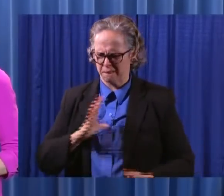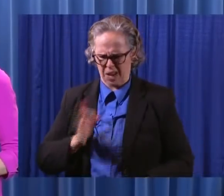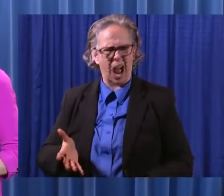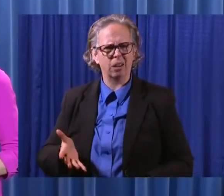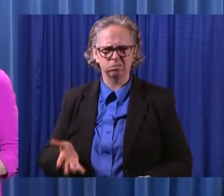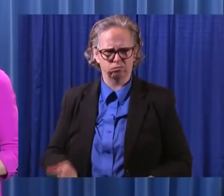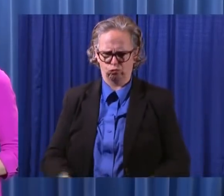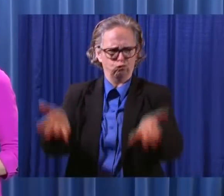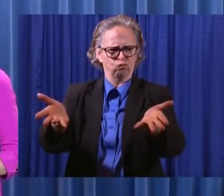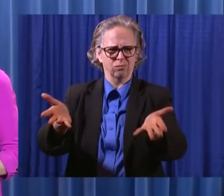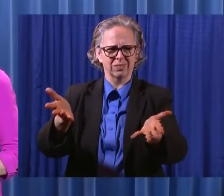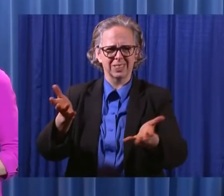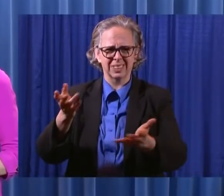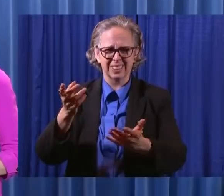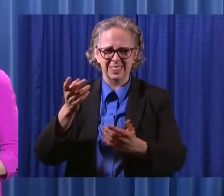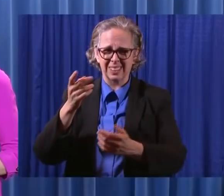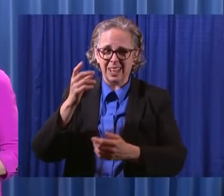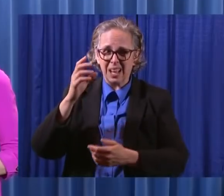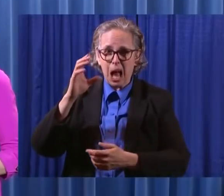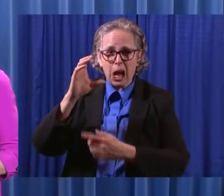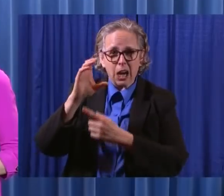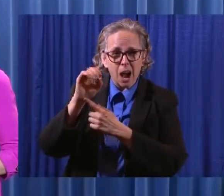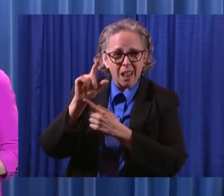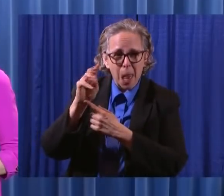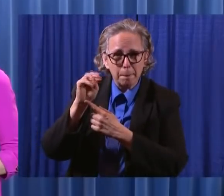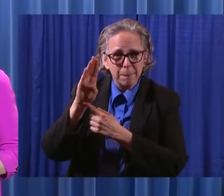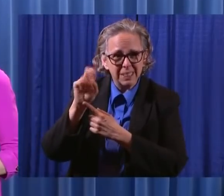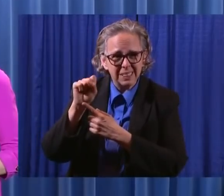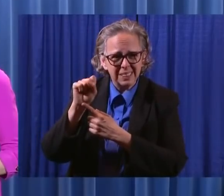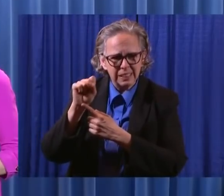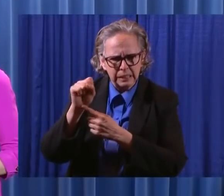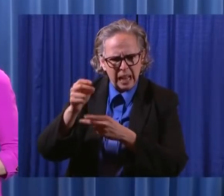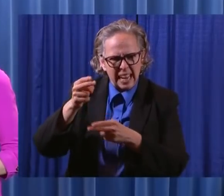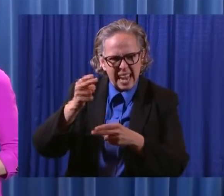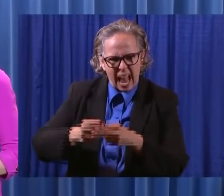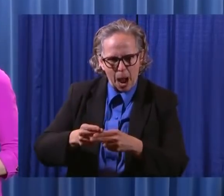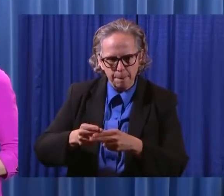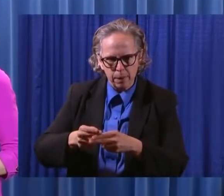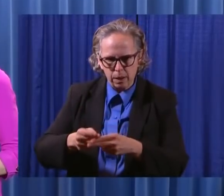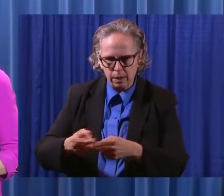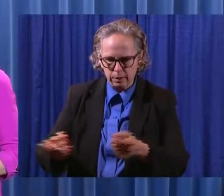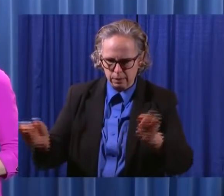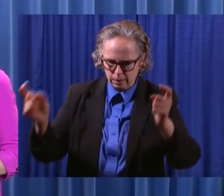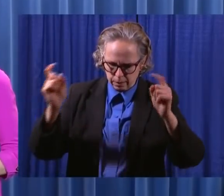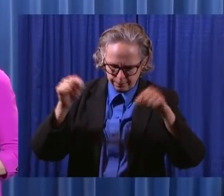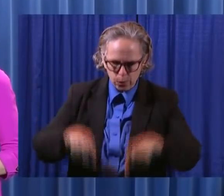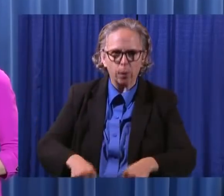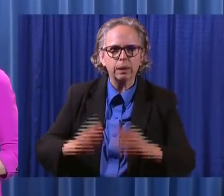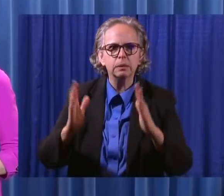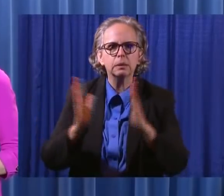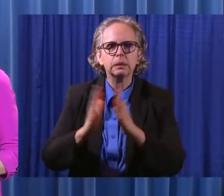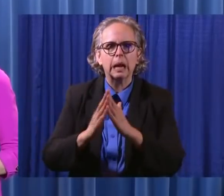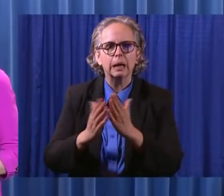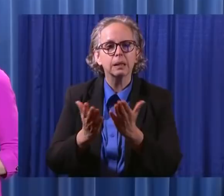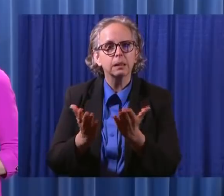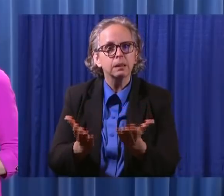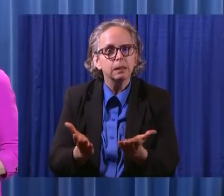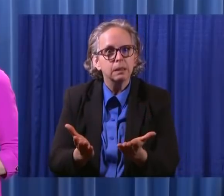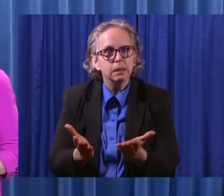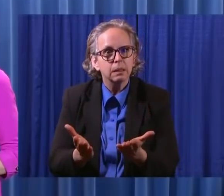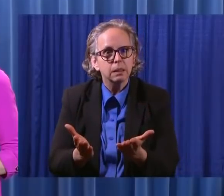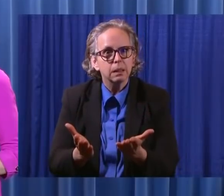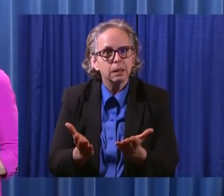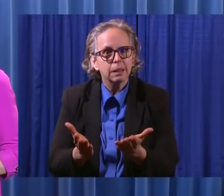Columbus, this is namesake of this city, and look, I think